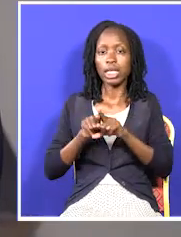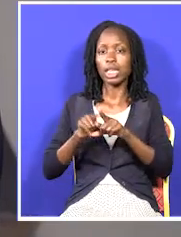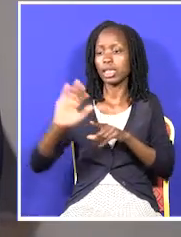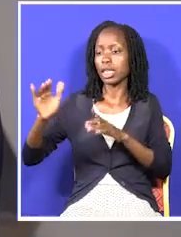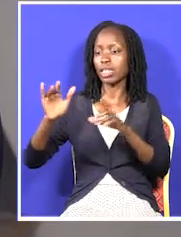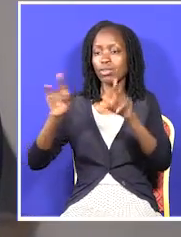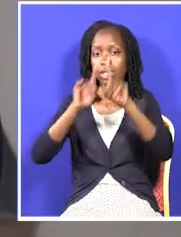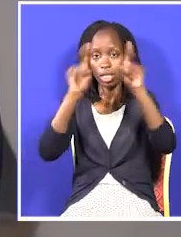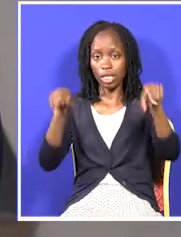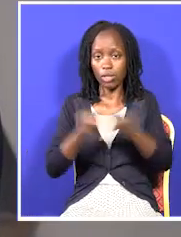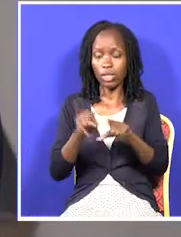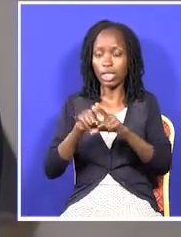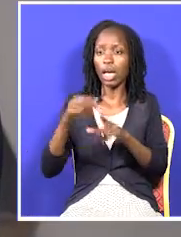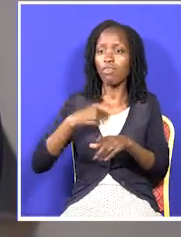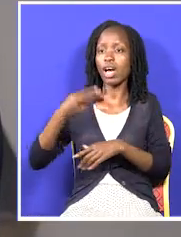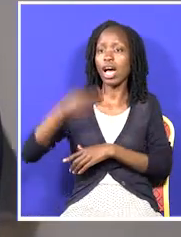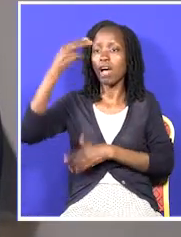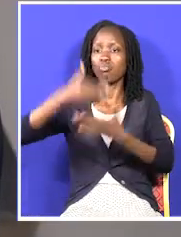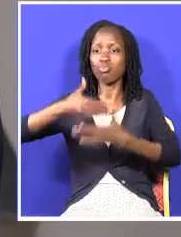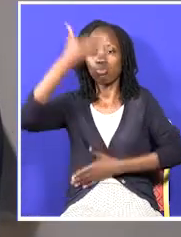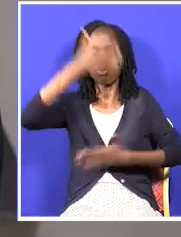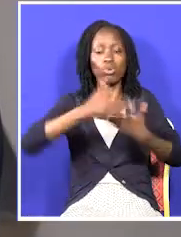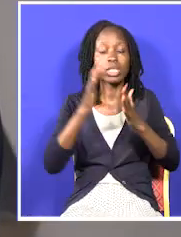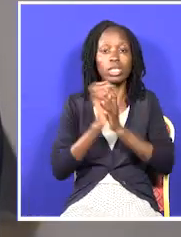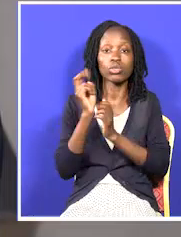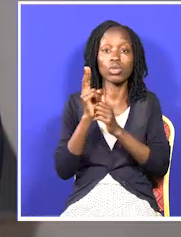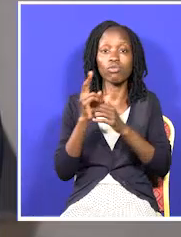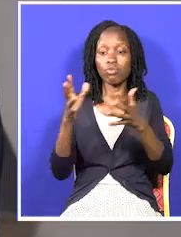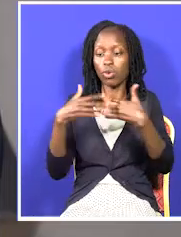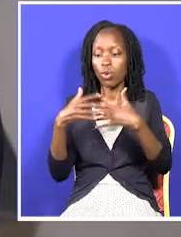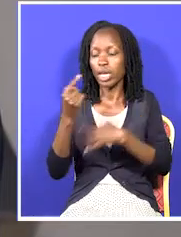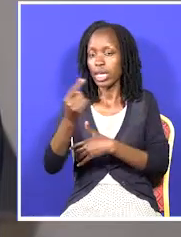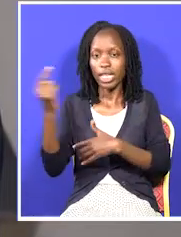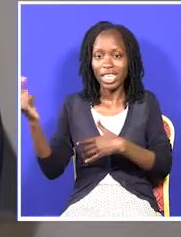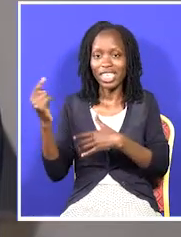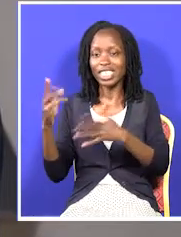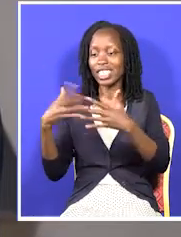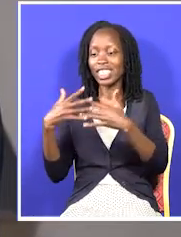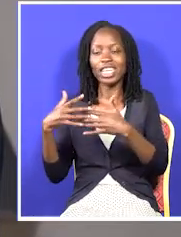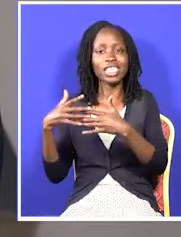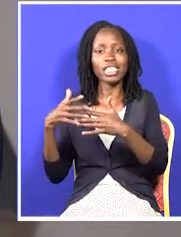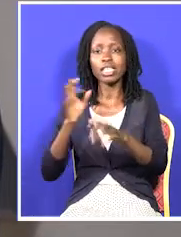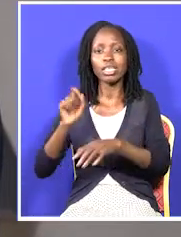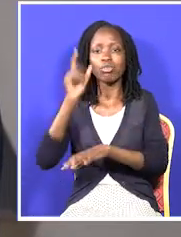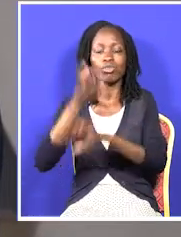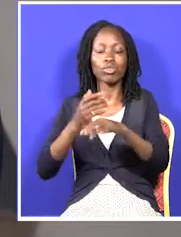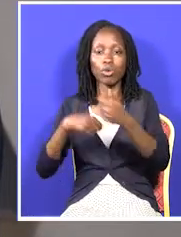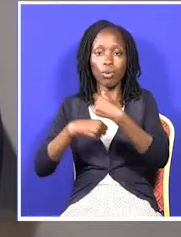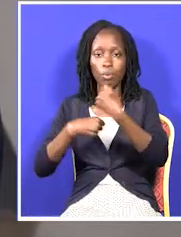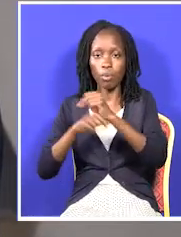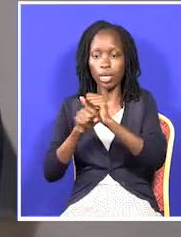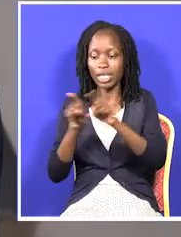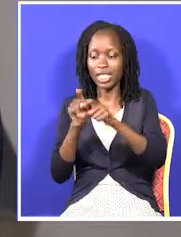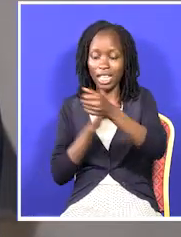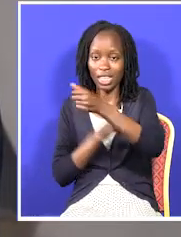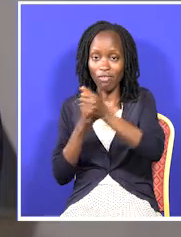square. It has very high walls and 12 gates. Each gate is made of a precious stone, and the foundation of the wall is decorated with any